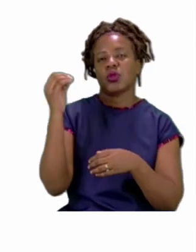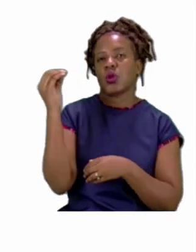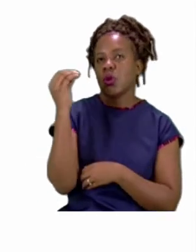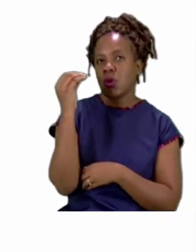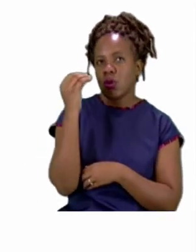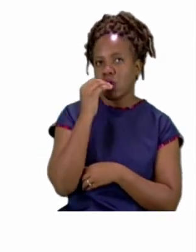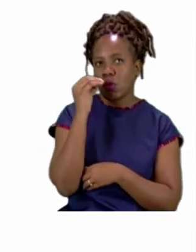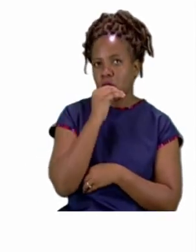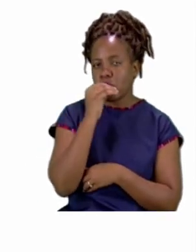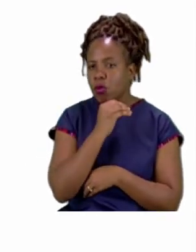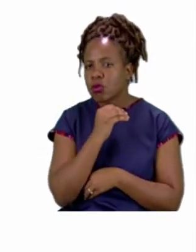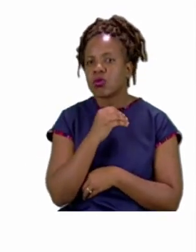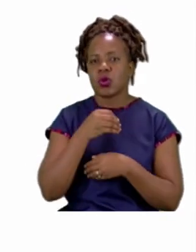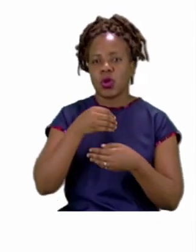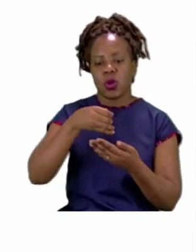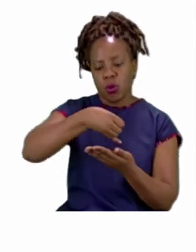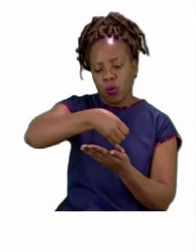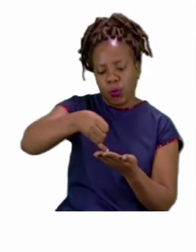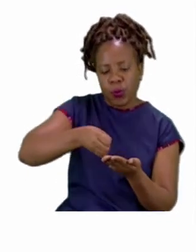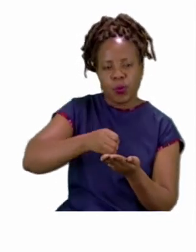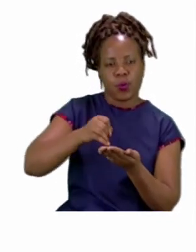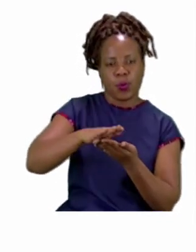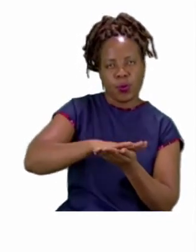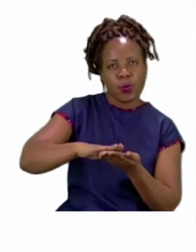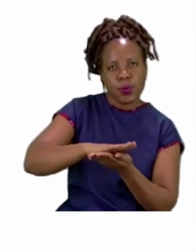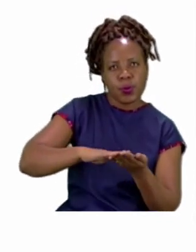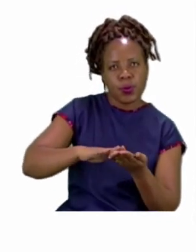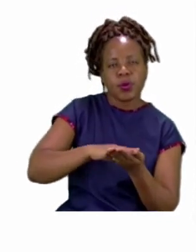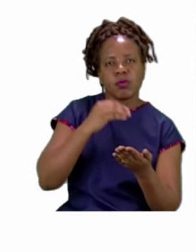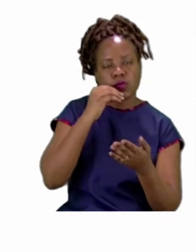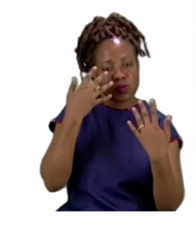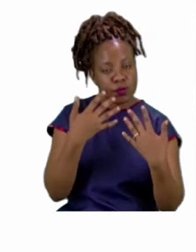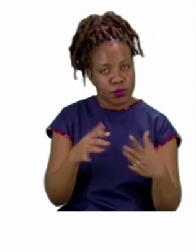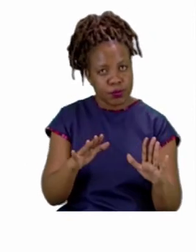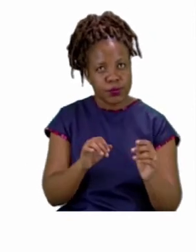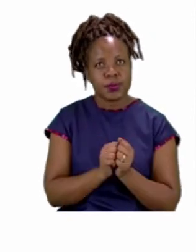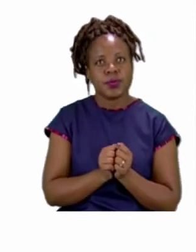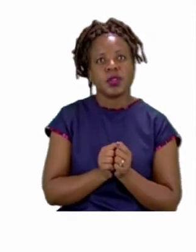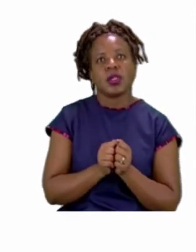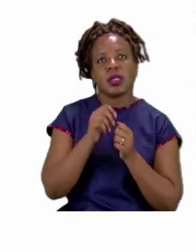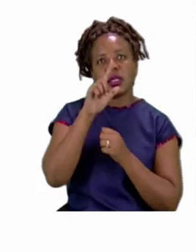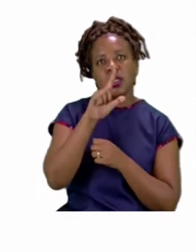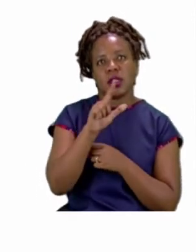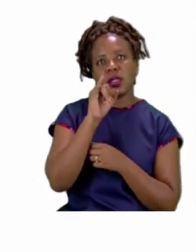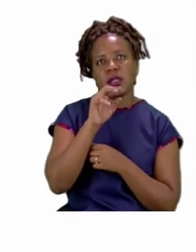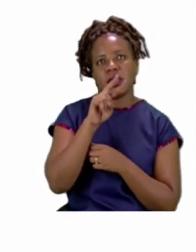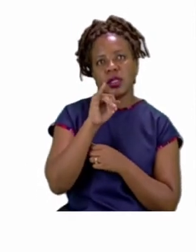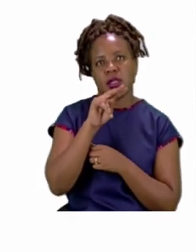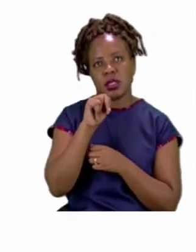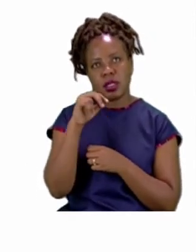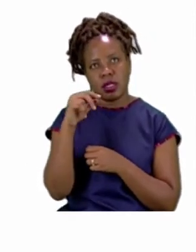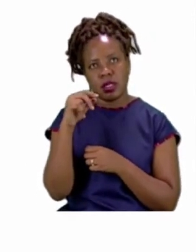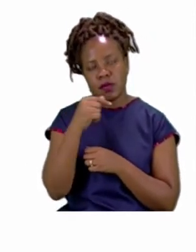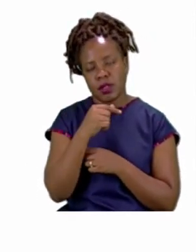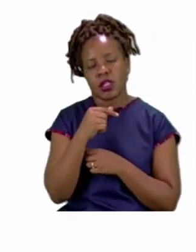up the dishes when we are done as well. The living room is an entertainment room. This is